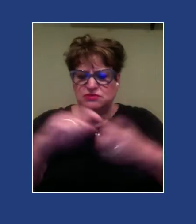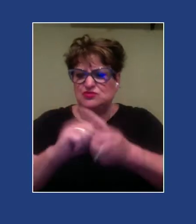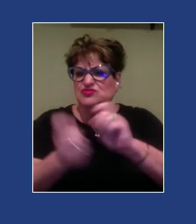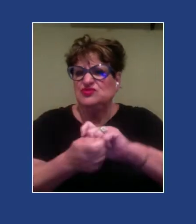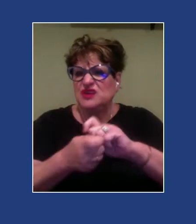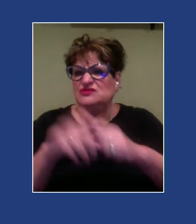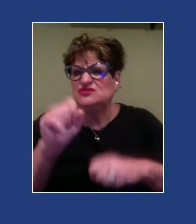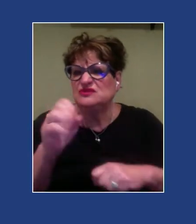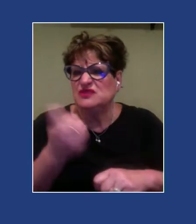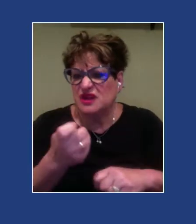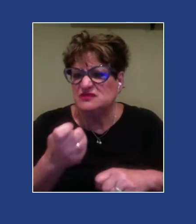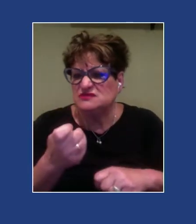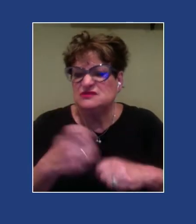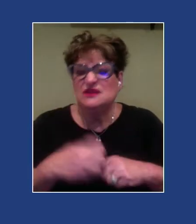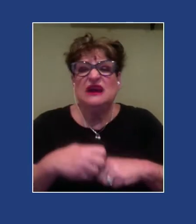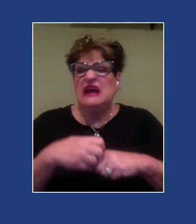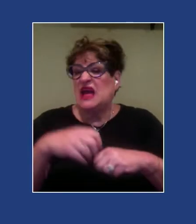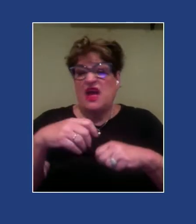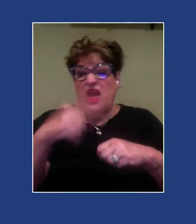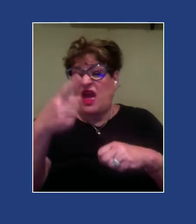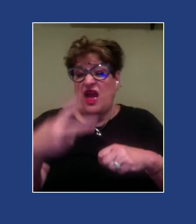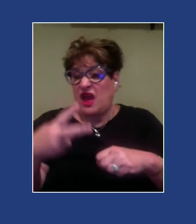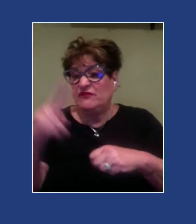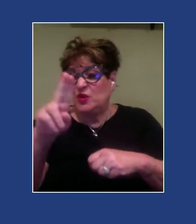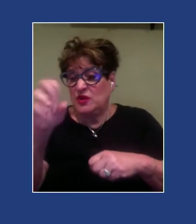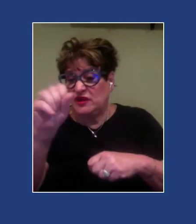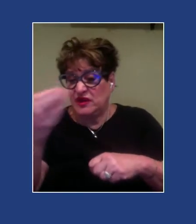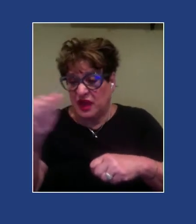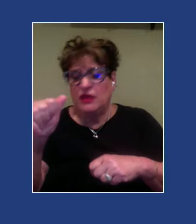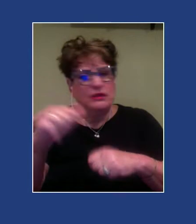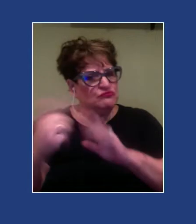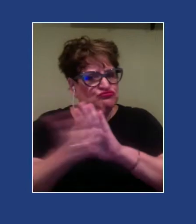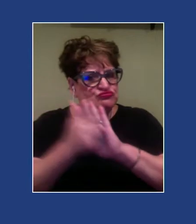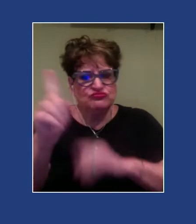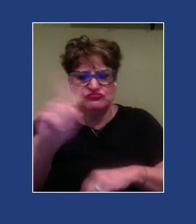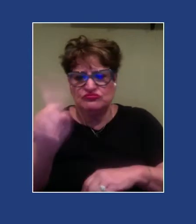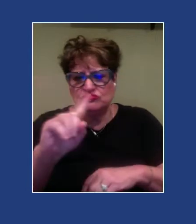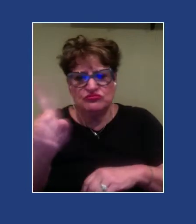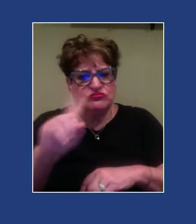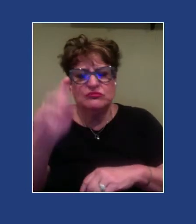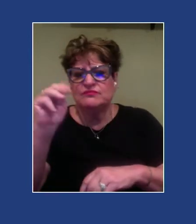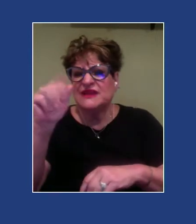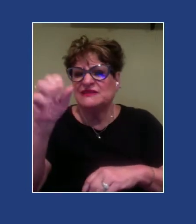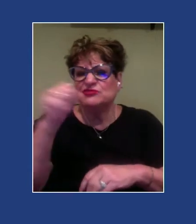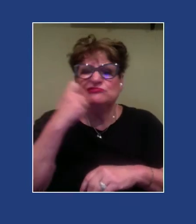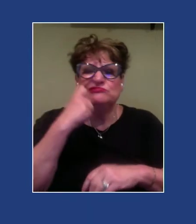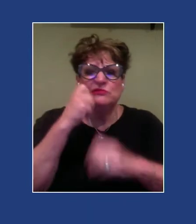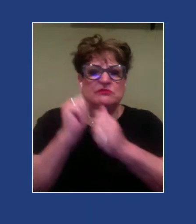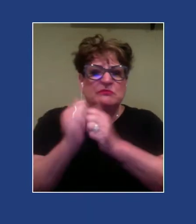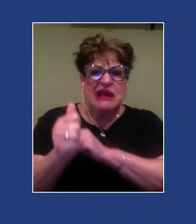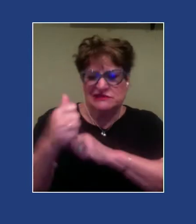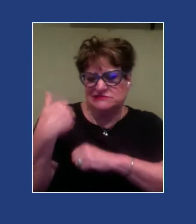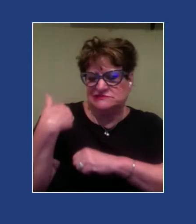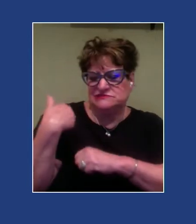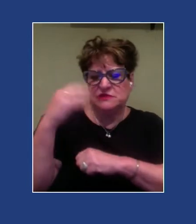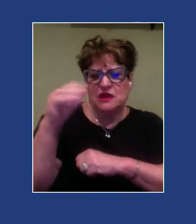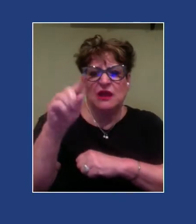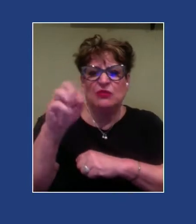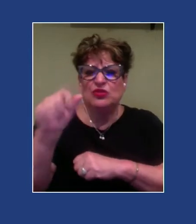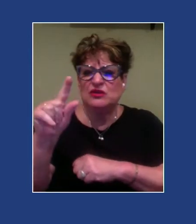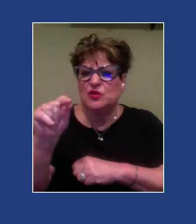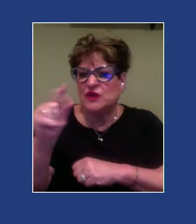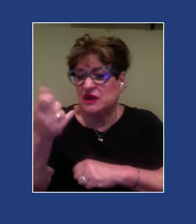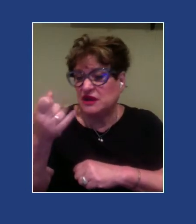orientation. Less than half the states in the US have a ban on conversion efforts. Massachusetts just passed its ban in April of 2019 after